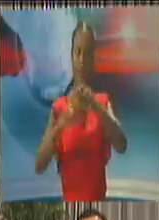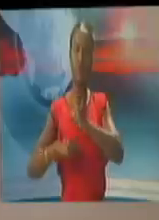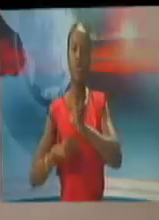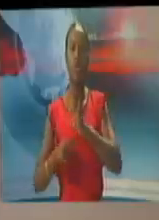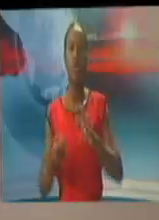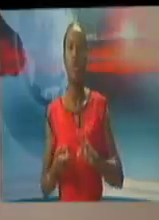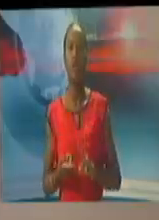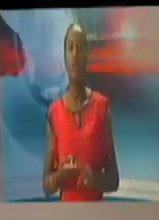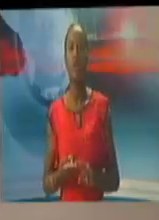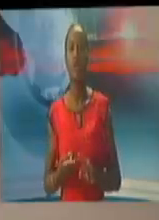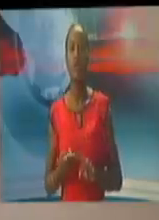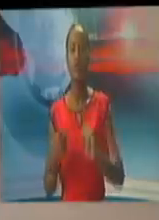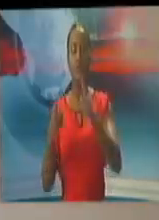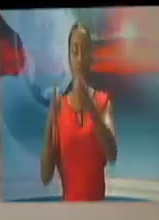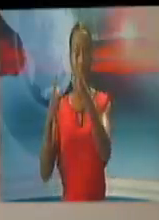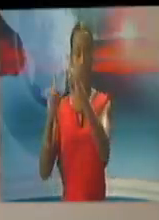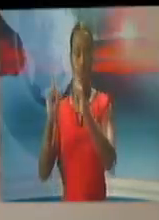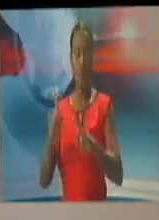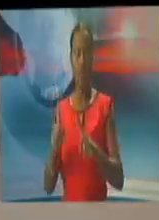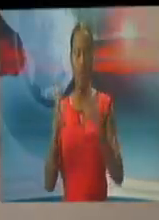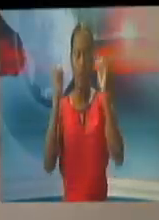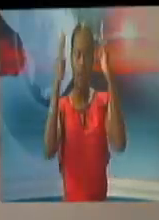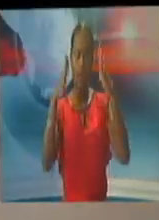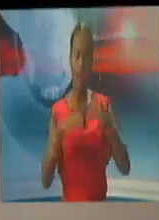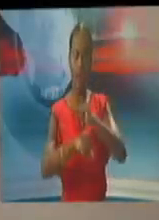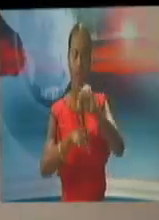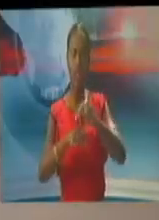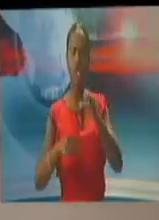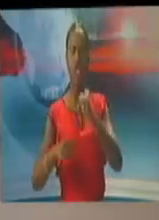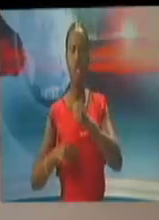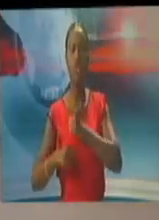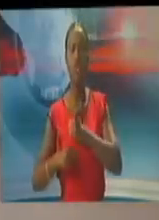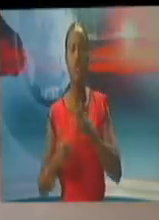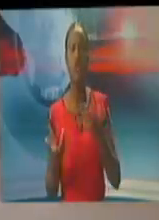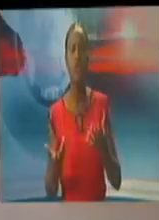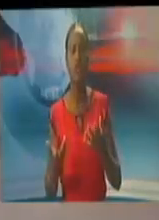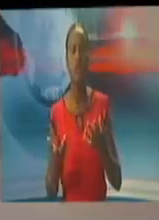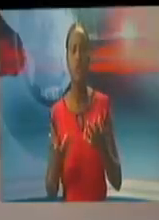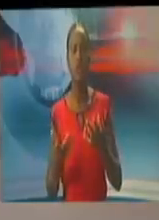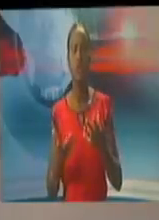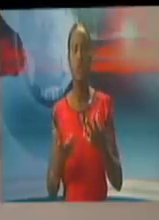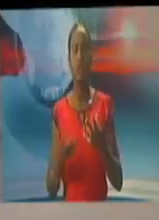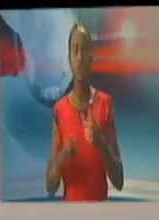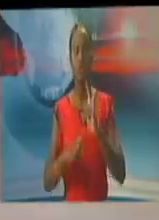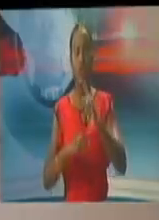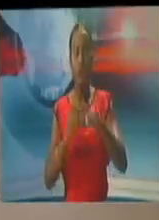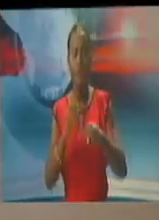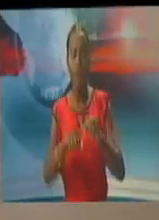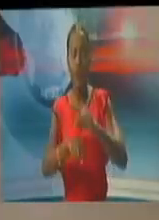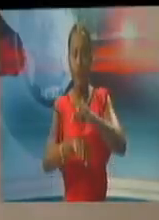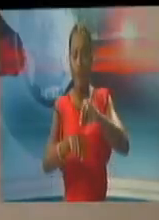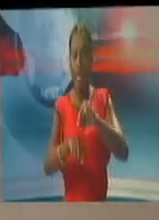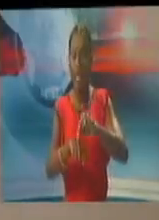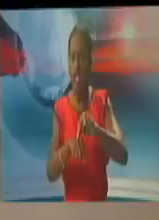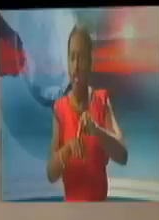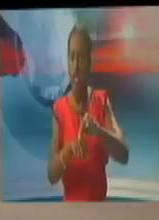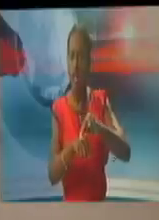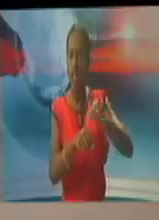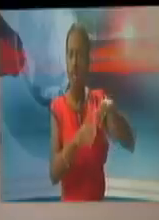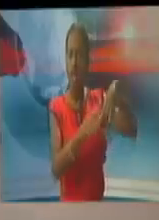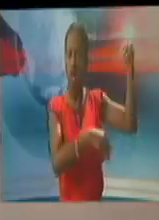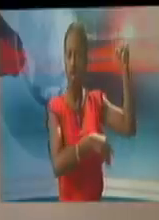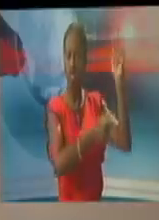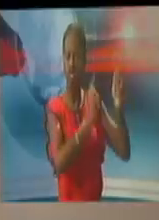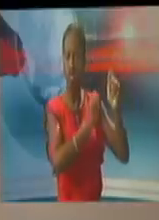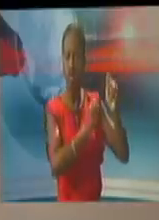That's all right. Minister of National Security, just to return quickly to the issues of nationals abroad and care packages. You did mention